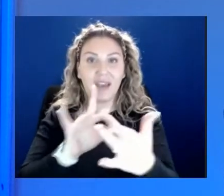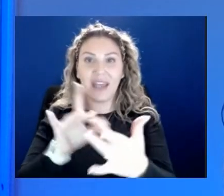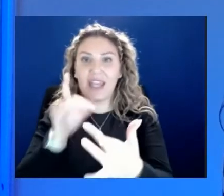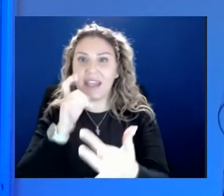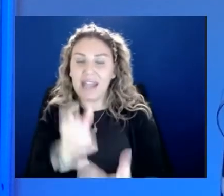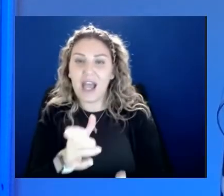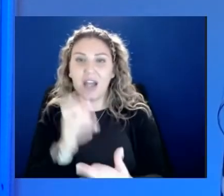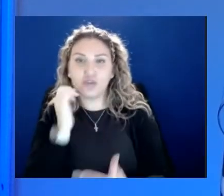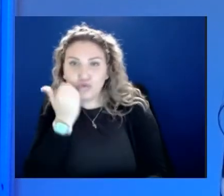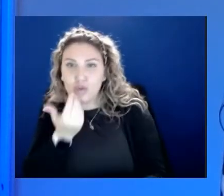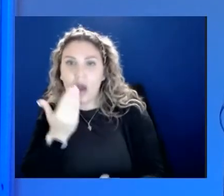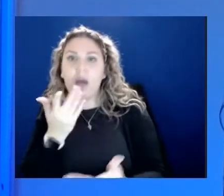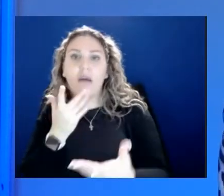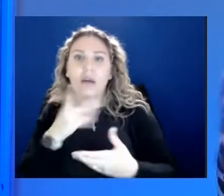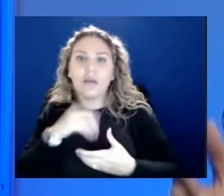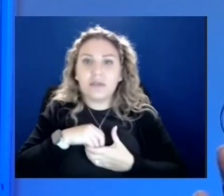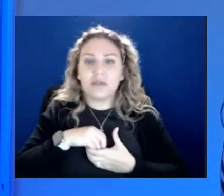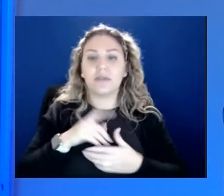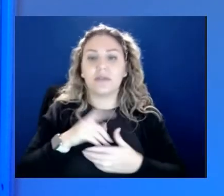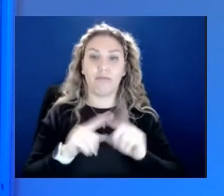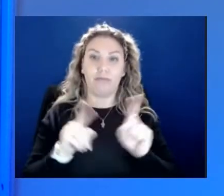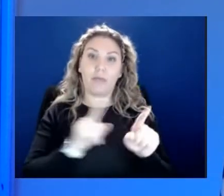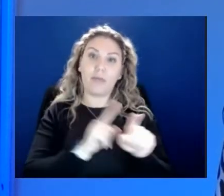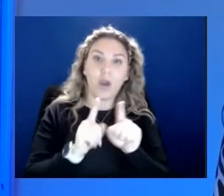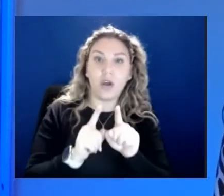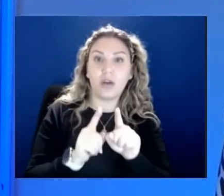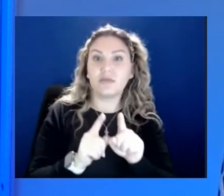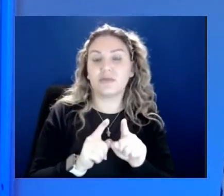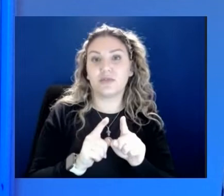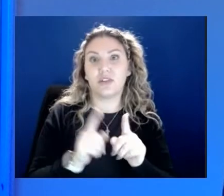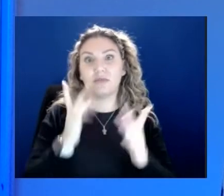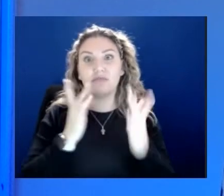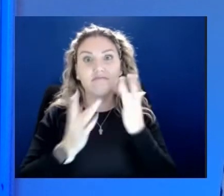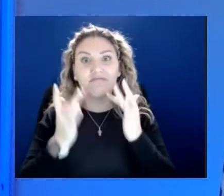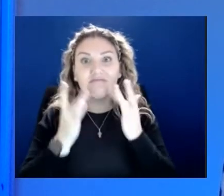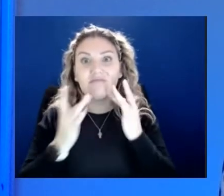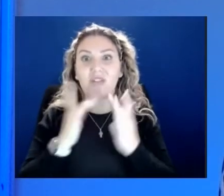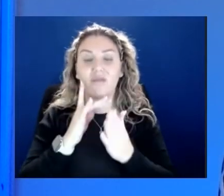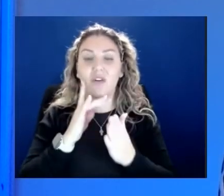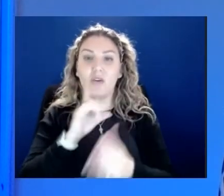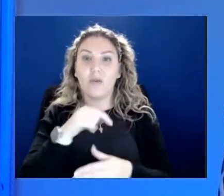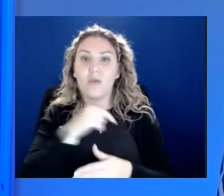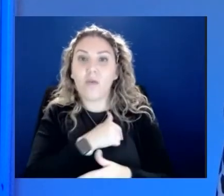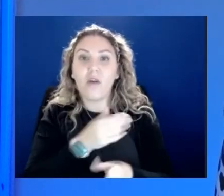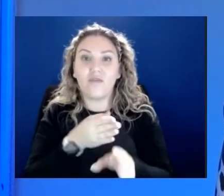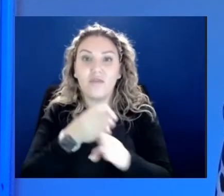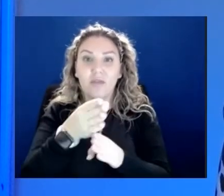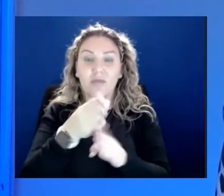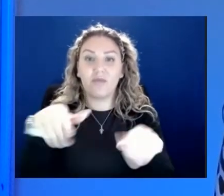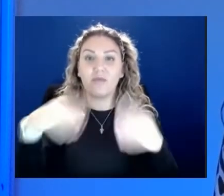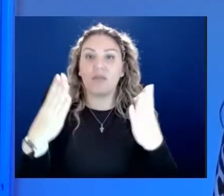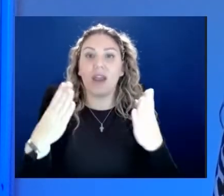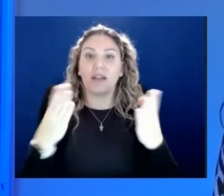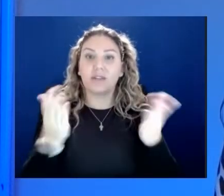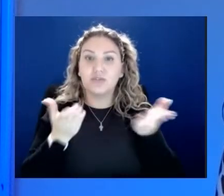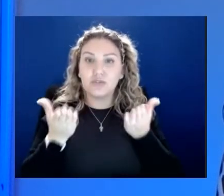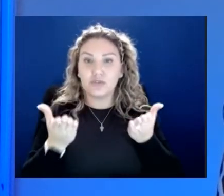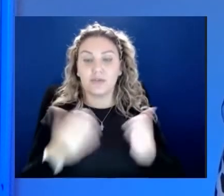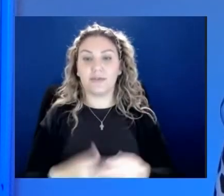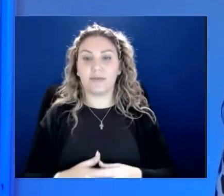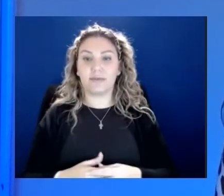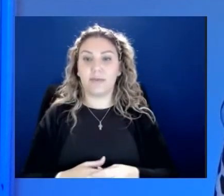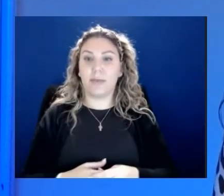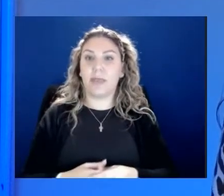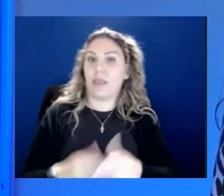But we also have a shortage in the country of qualified professionals to be providing these services. So Dr. Johnson's